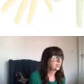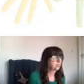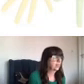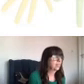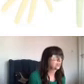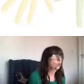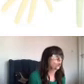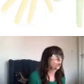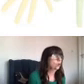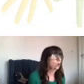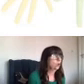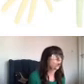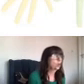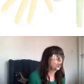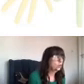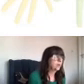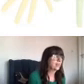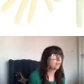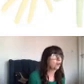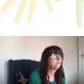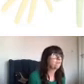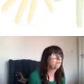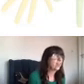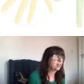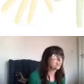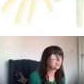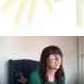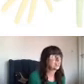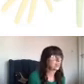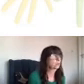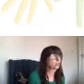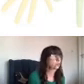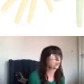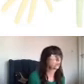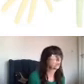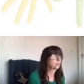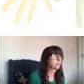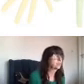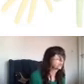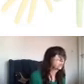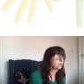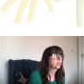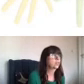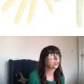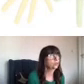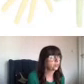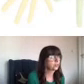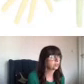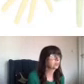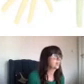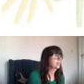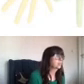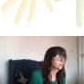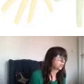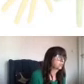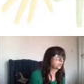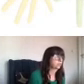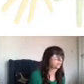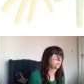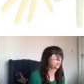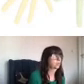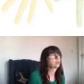the interesting thing is globally, there are various sign languages all around the world. It is not universal.